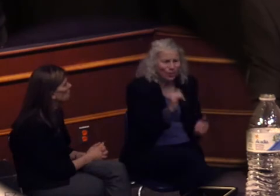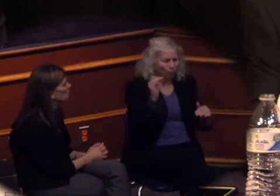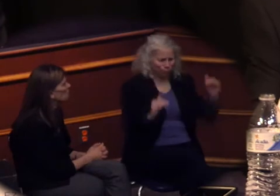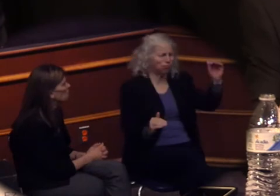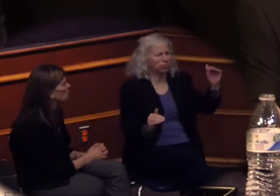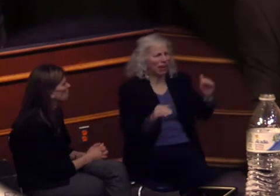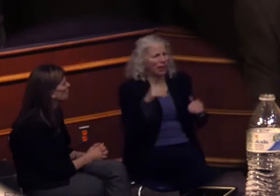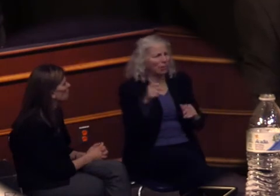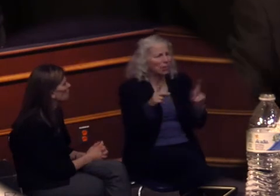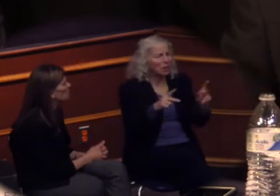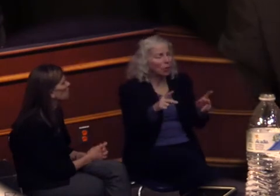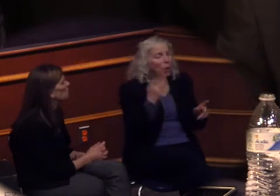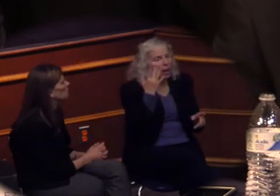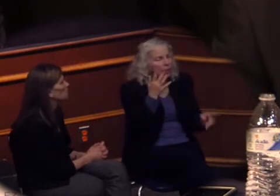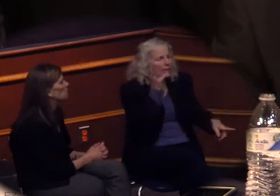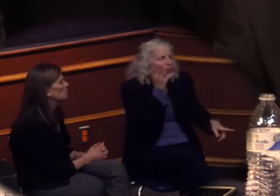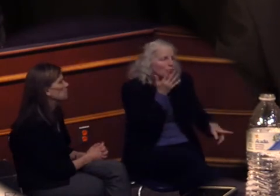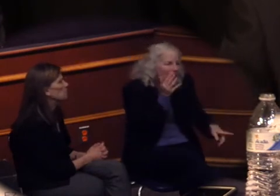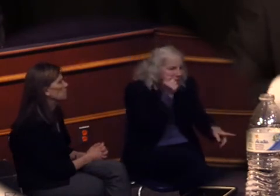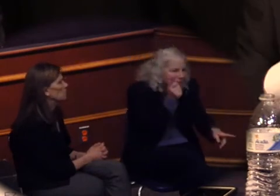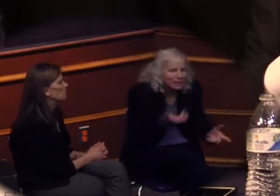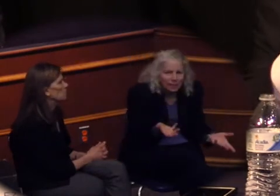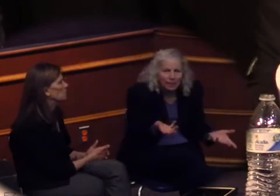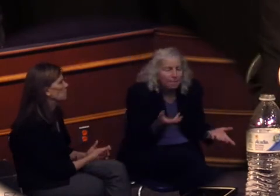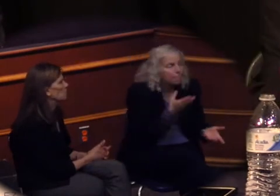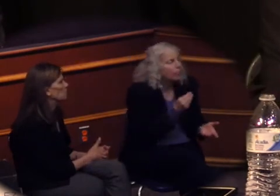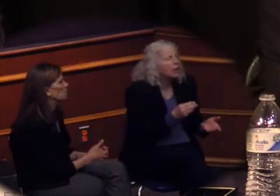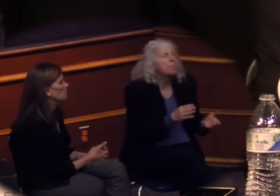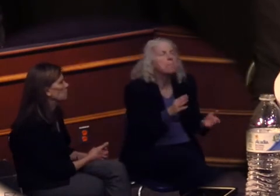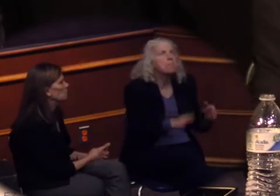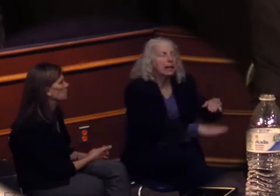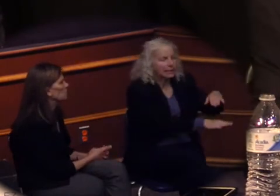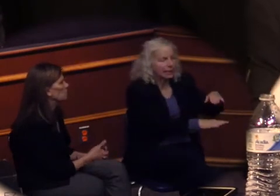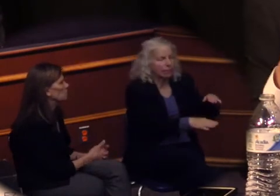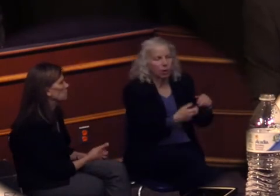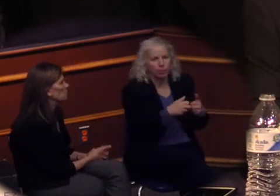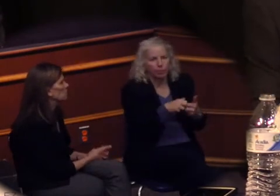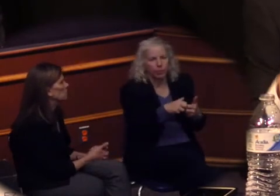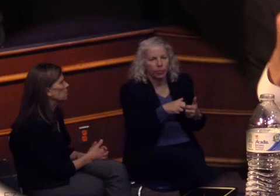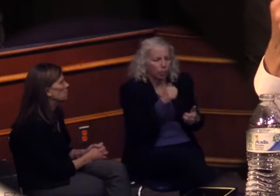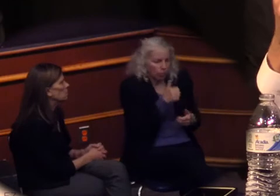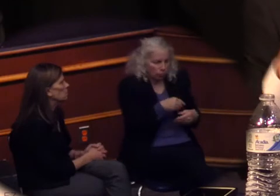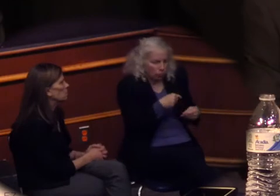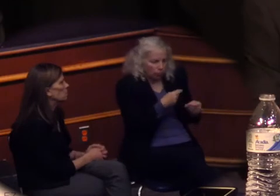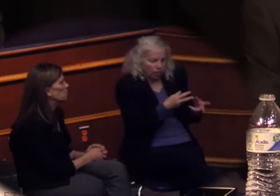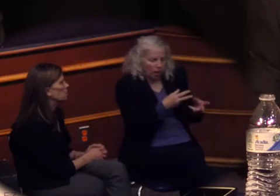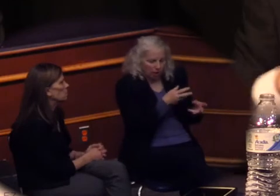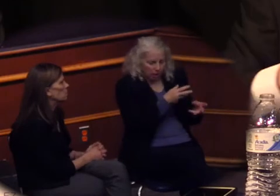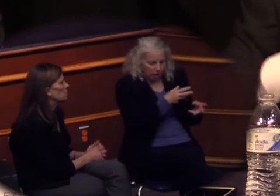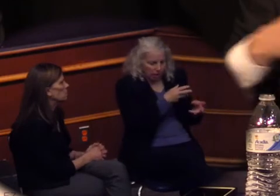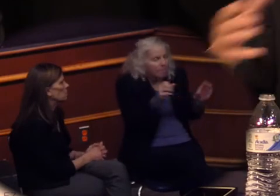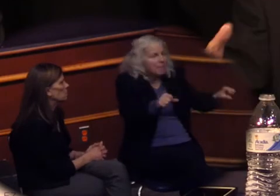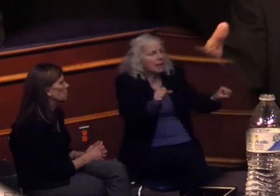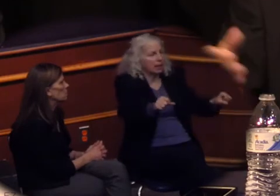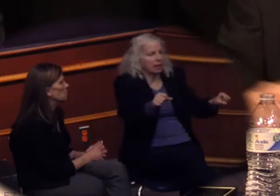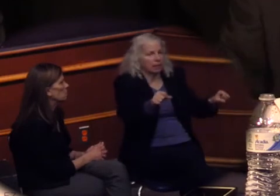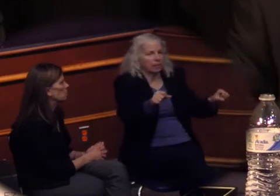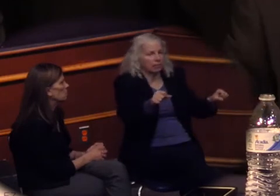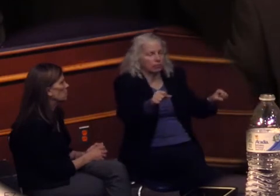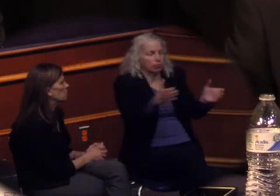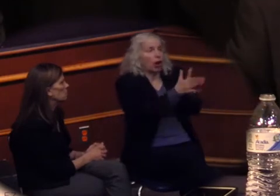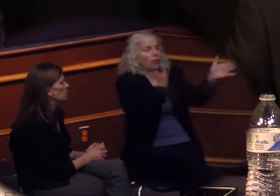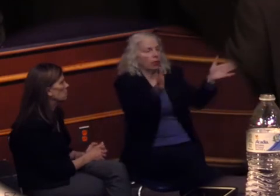according partly to race. And the fundamental issue is that we are not providing the ability, the broader ability,